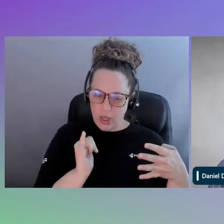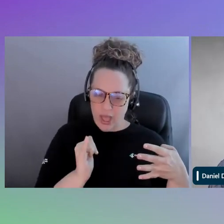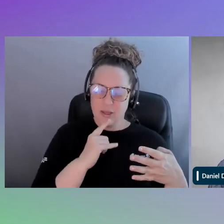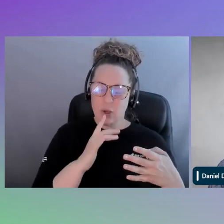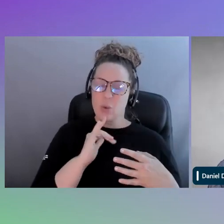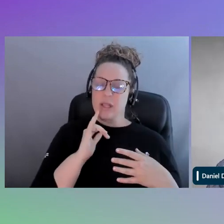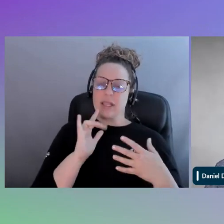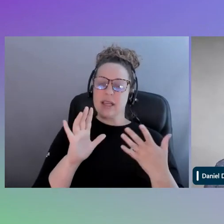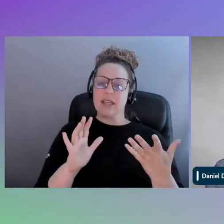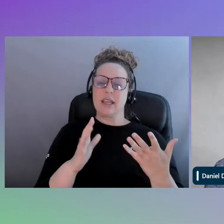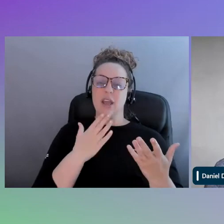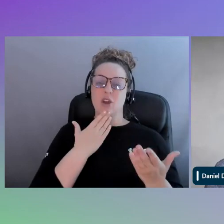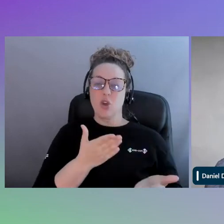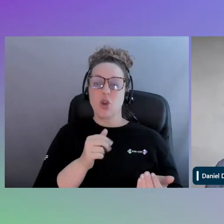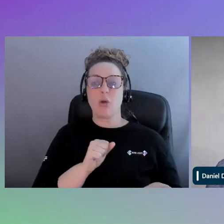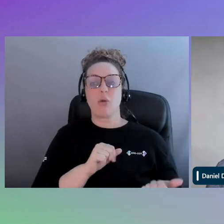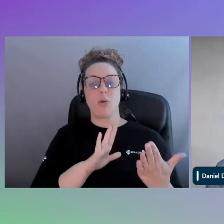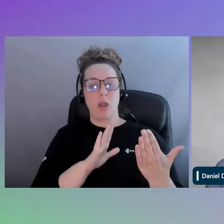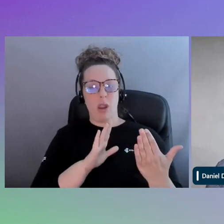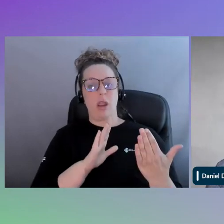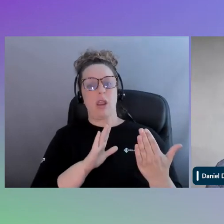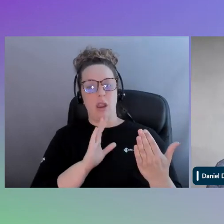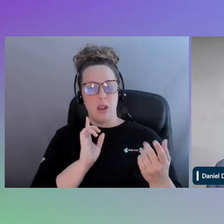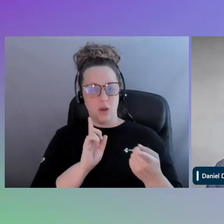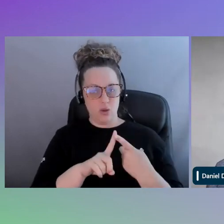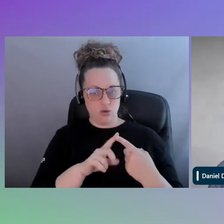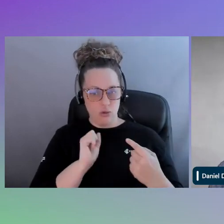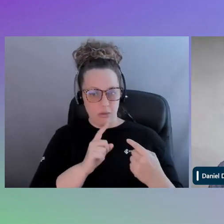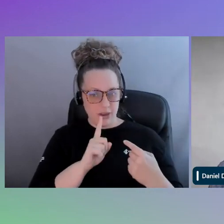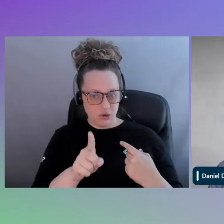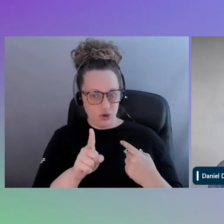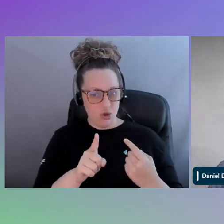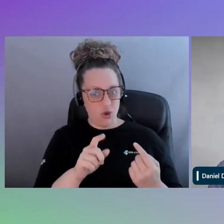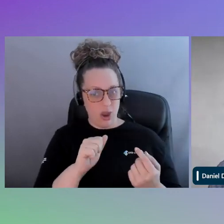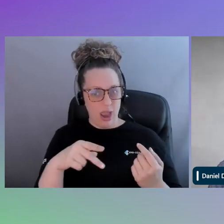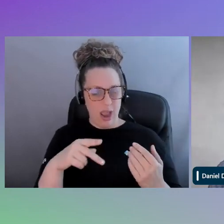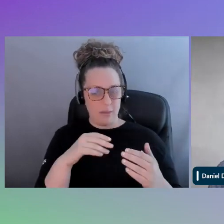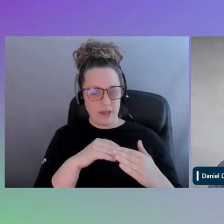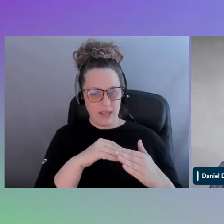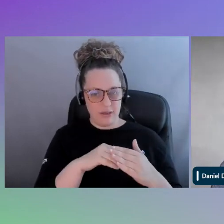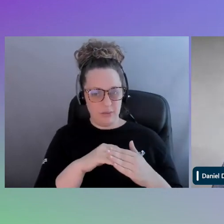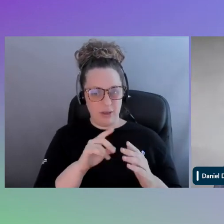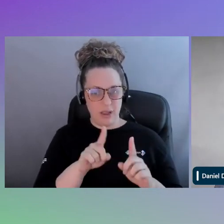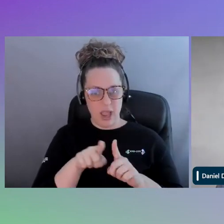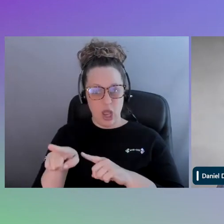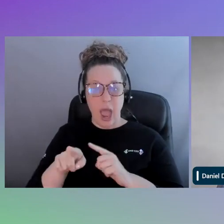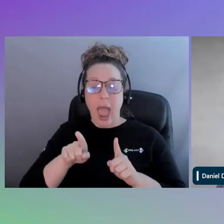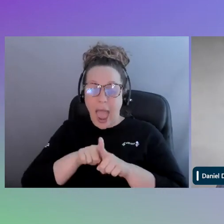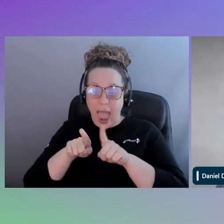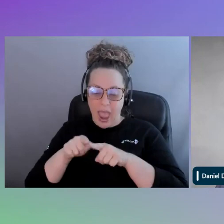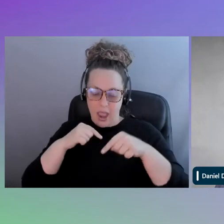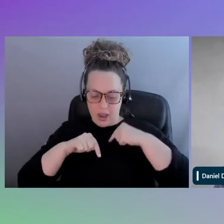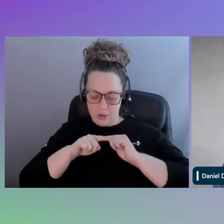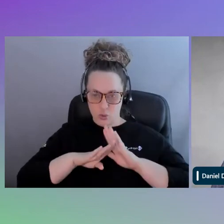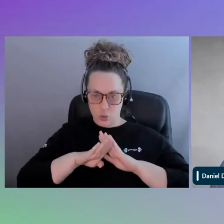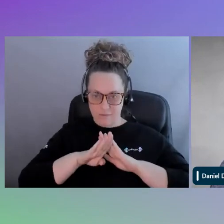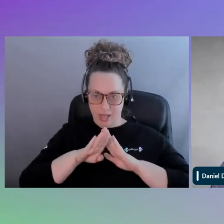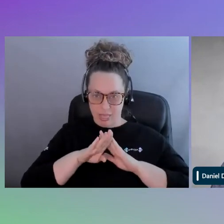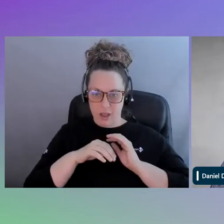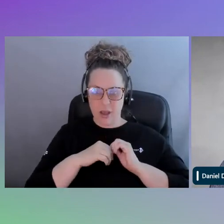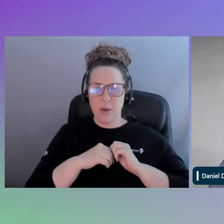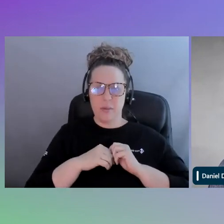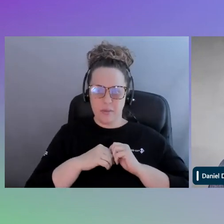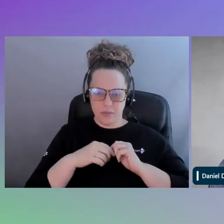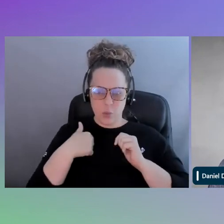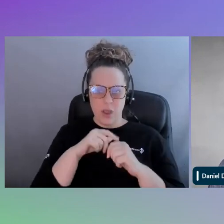a good way of making sure that your app is accessible as you develop. Xcode also has a